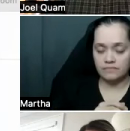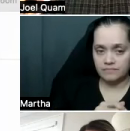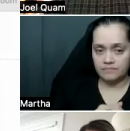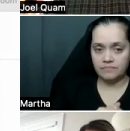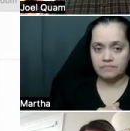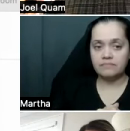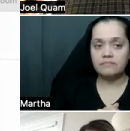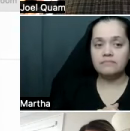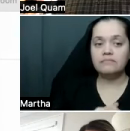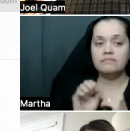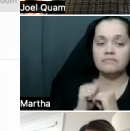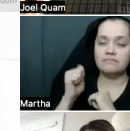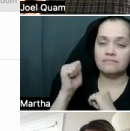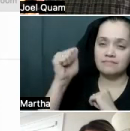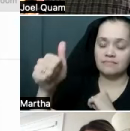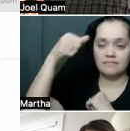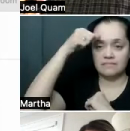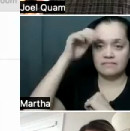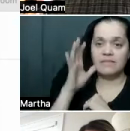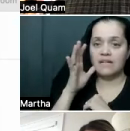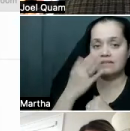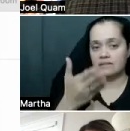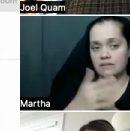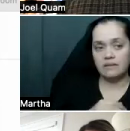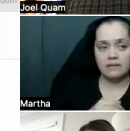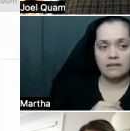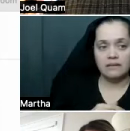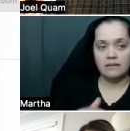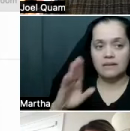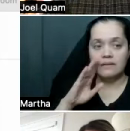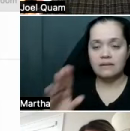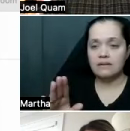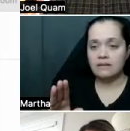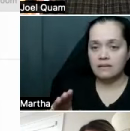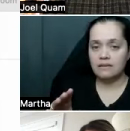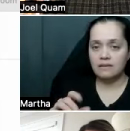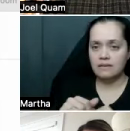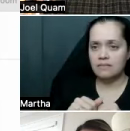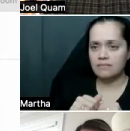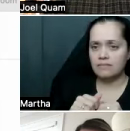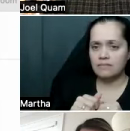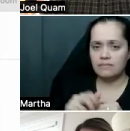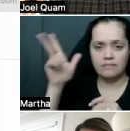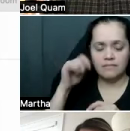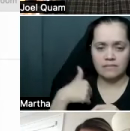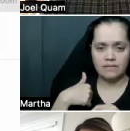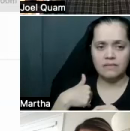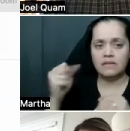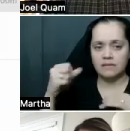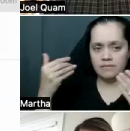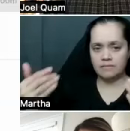Okay, far away to Alaska. Hello. Can you hear me?